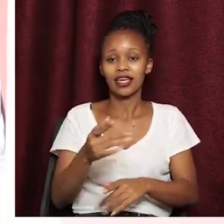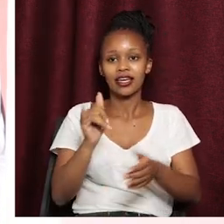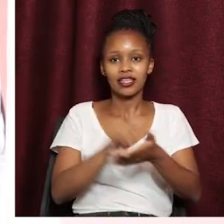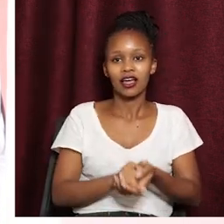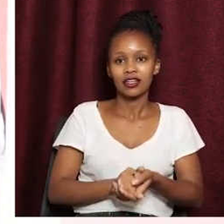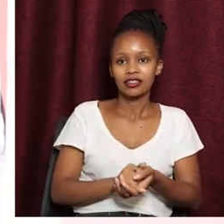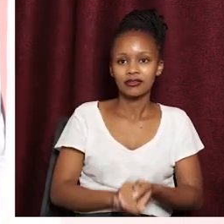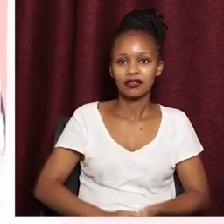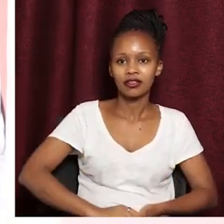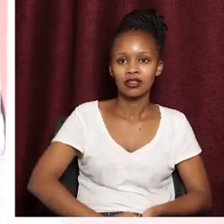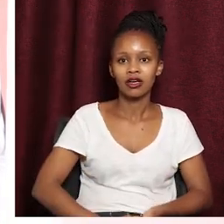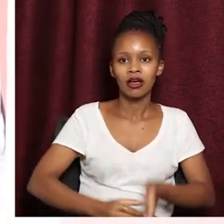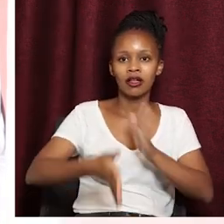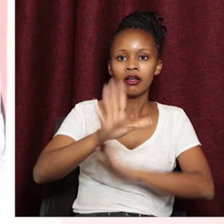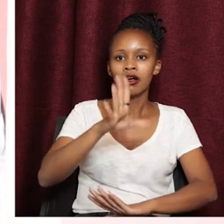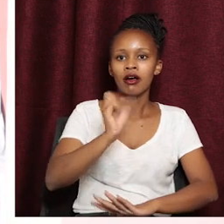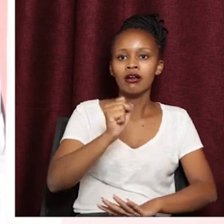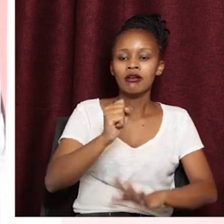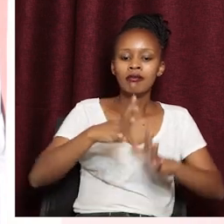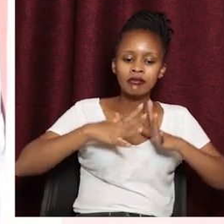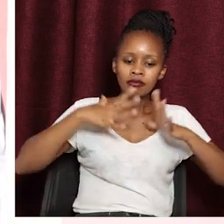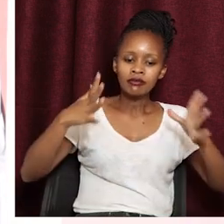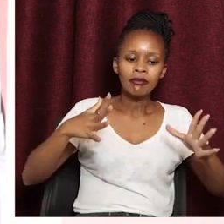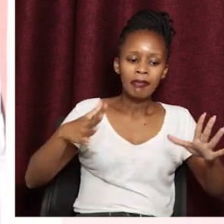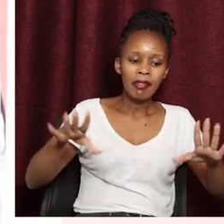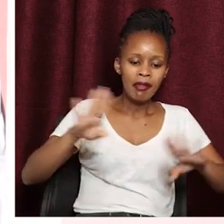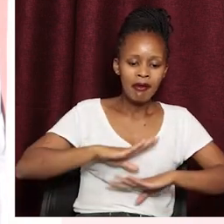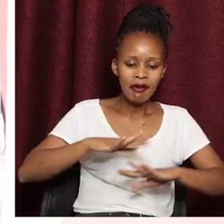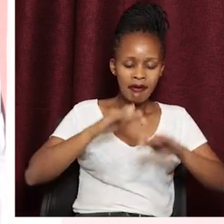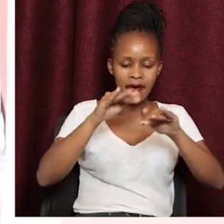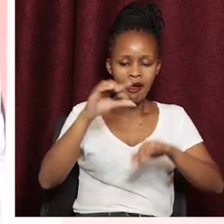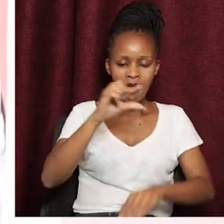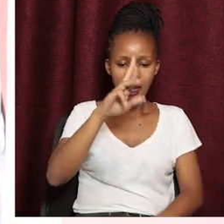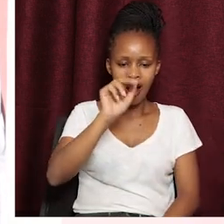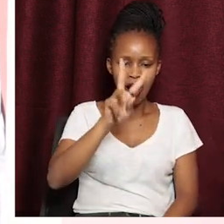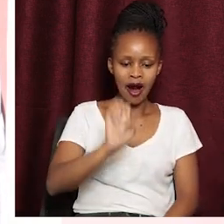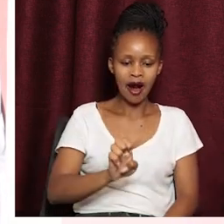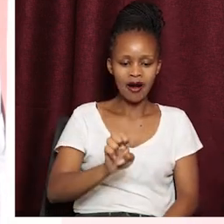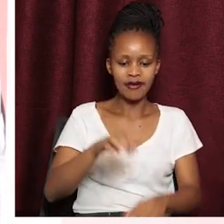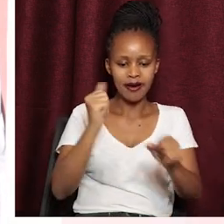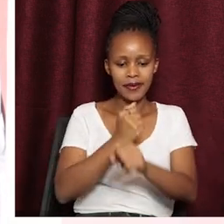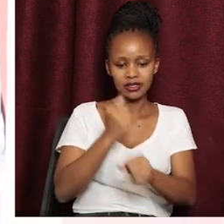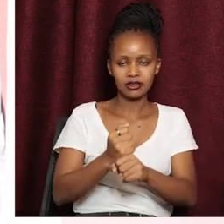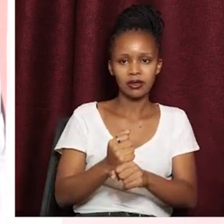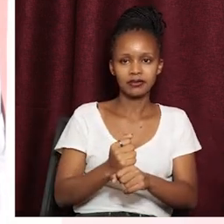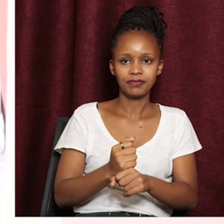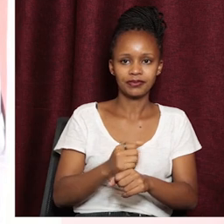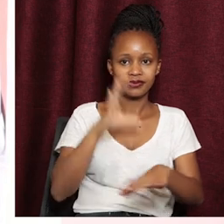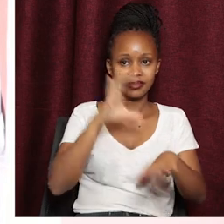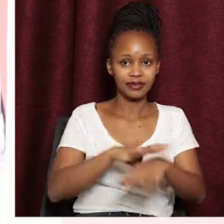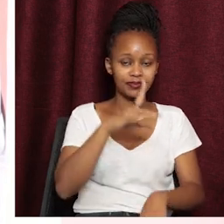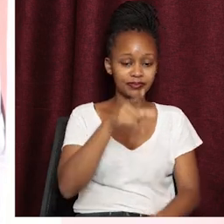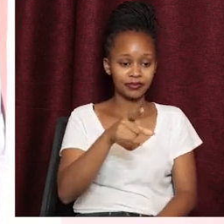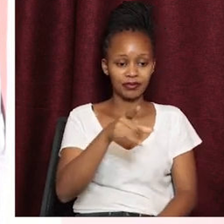that as God, He was too big to fit in a grave. So the grave could not contain